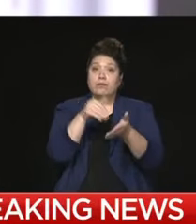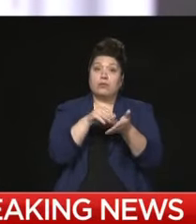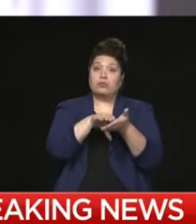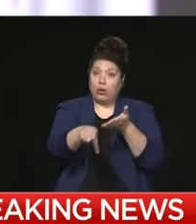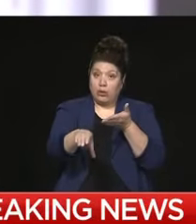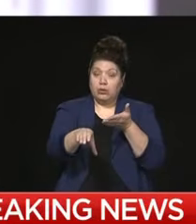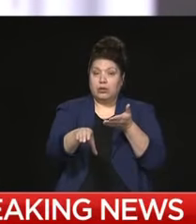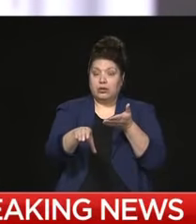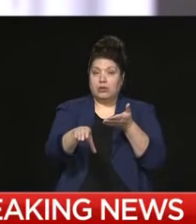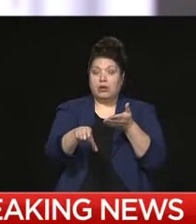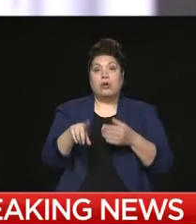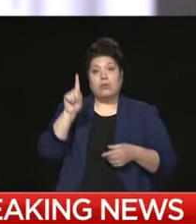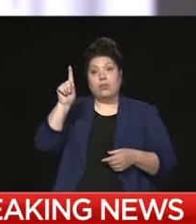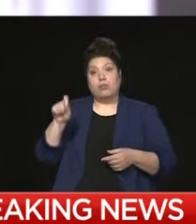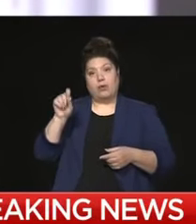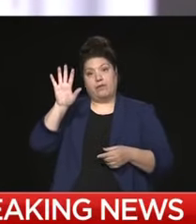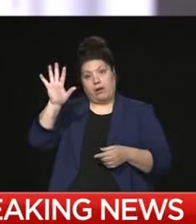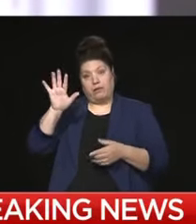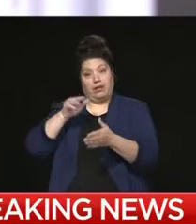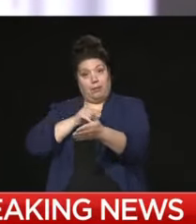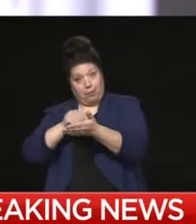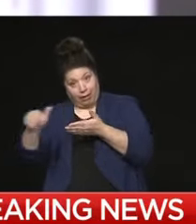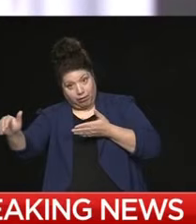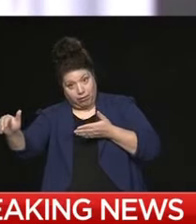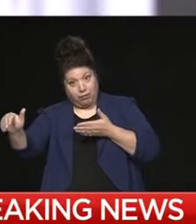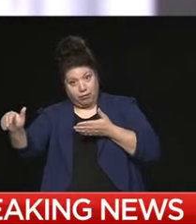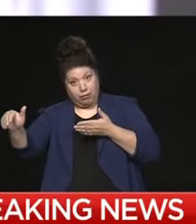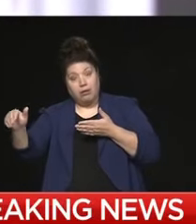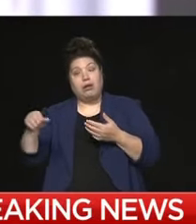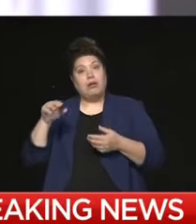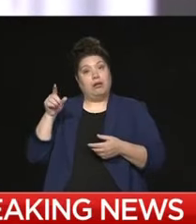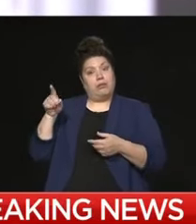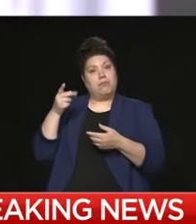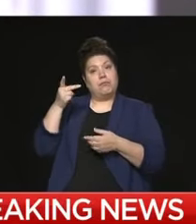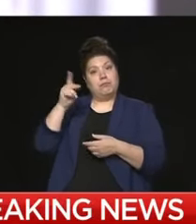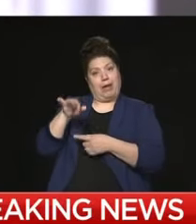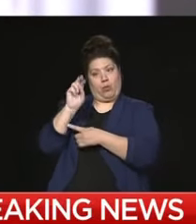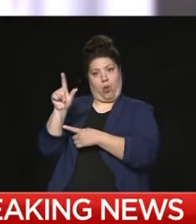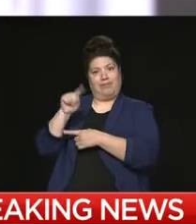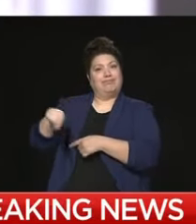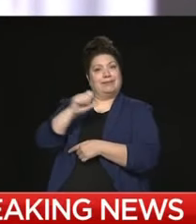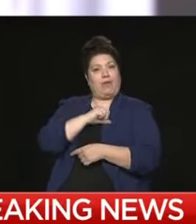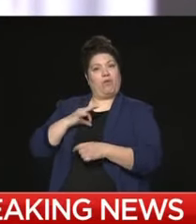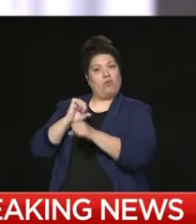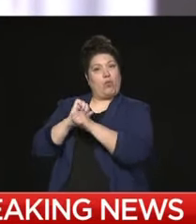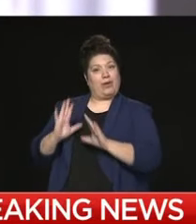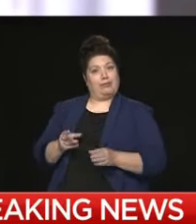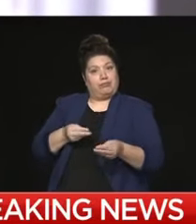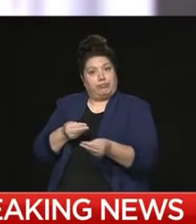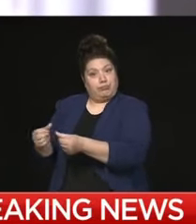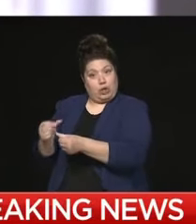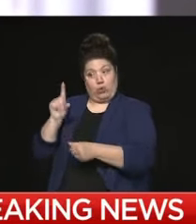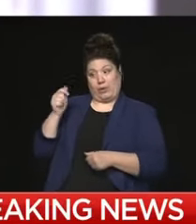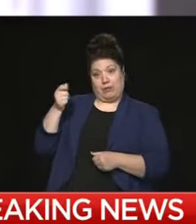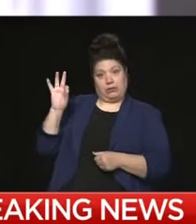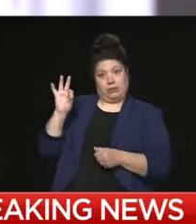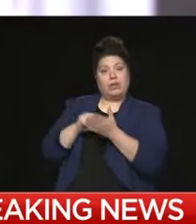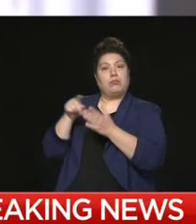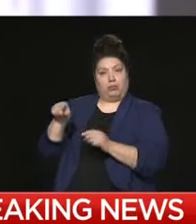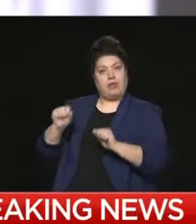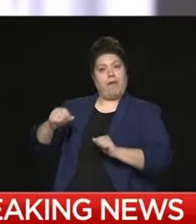$20,000 and $1.5 million in total payroll in 2019 will be eligible to receive a